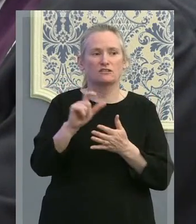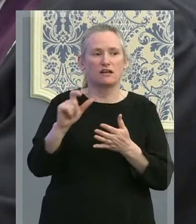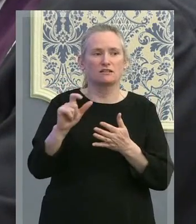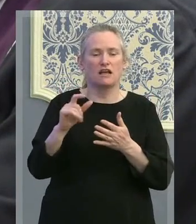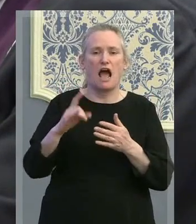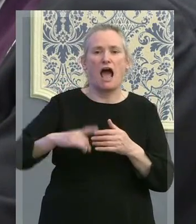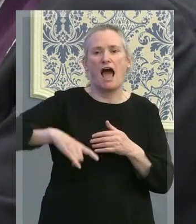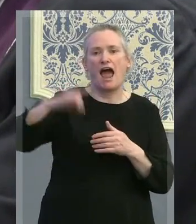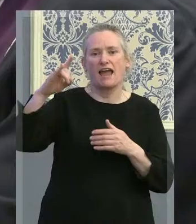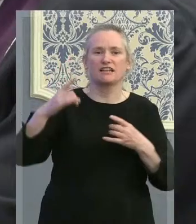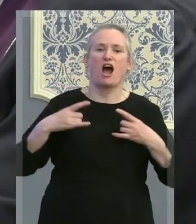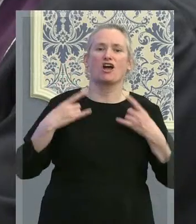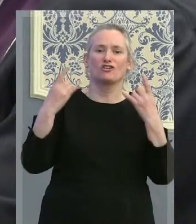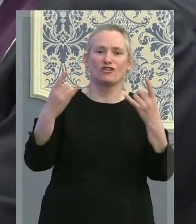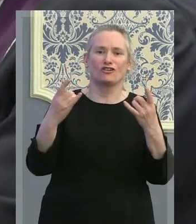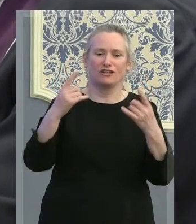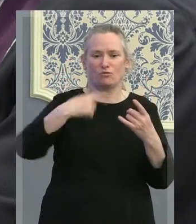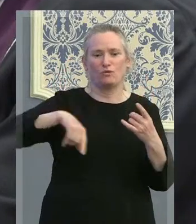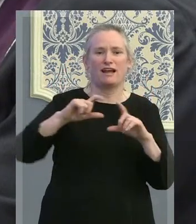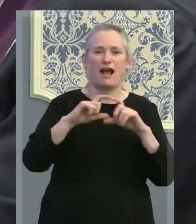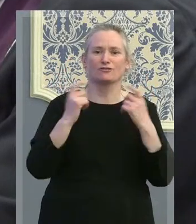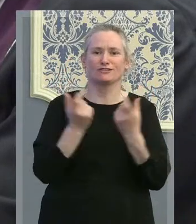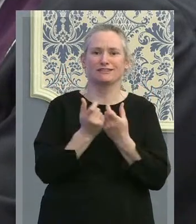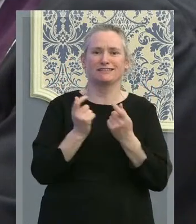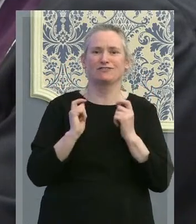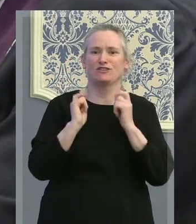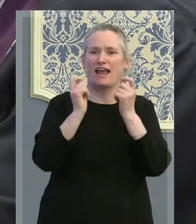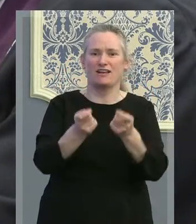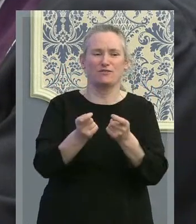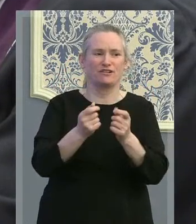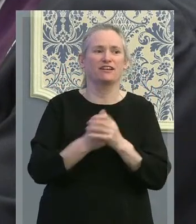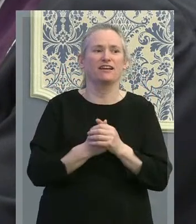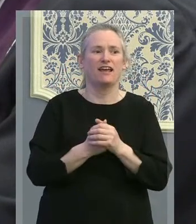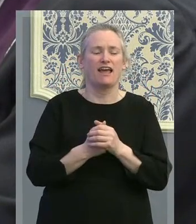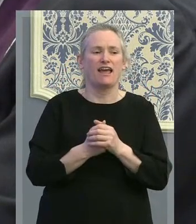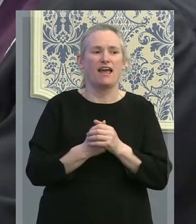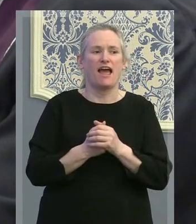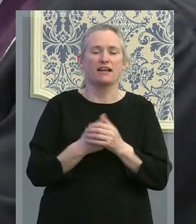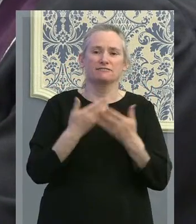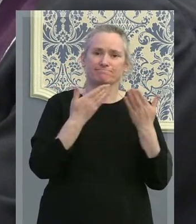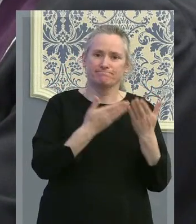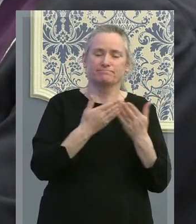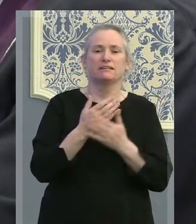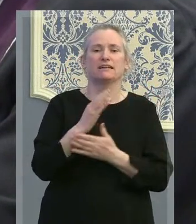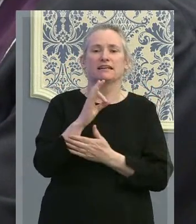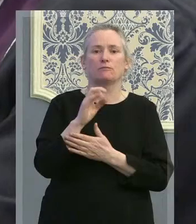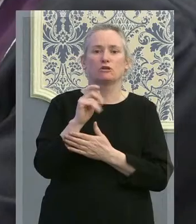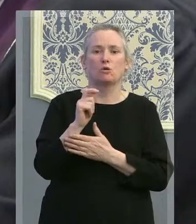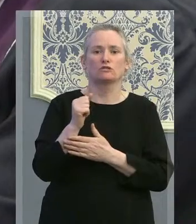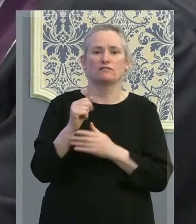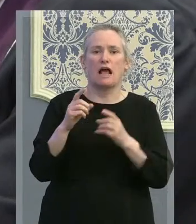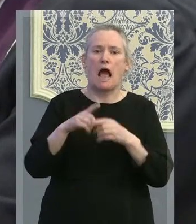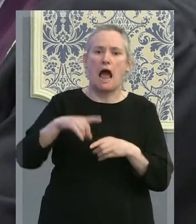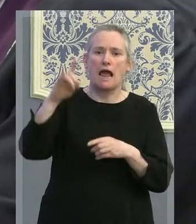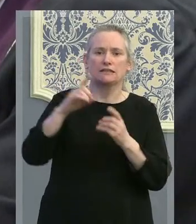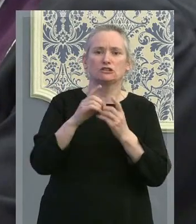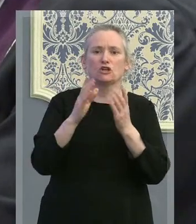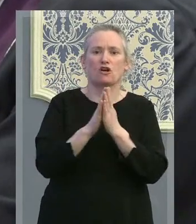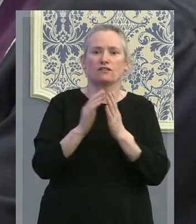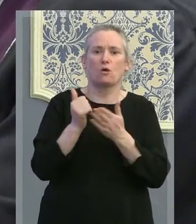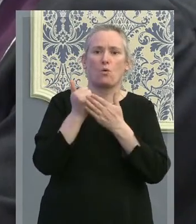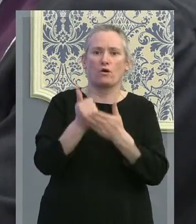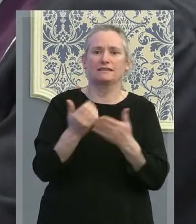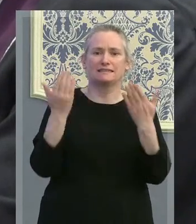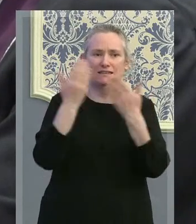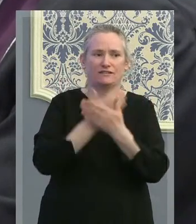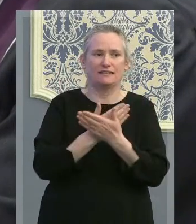highest honour that this council can bestow upon any person, and Mayor Gilbert O'Sullivan highly deserves this award this evening.